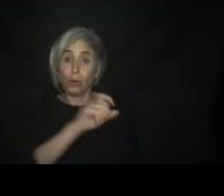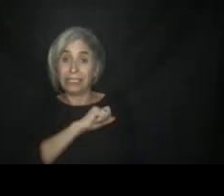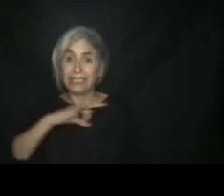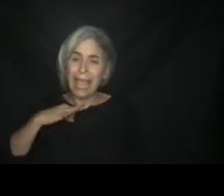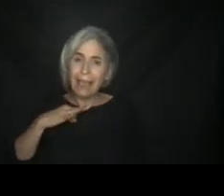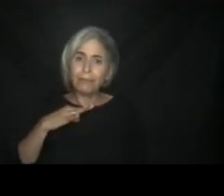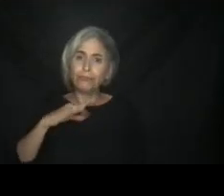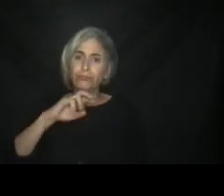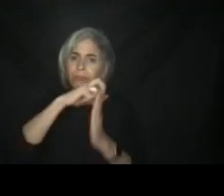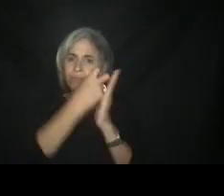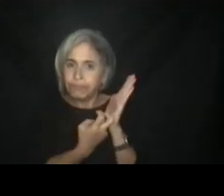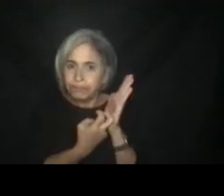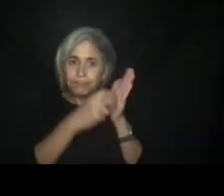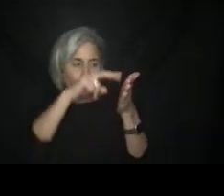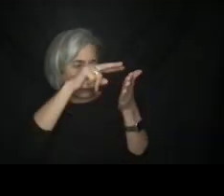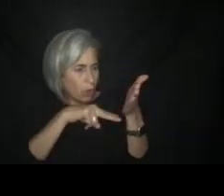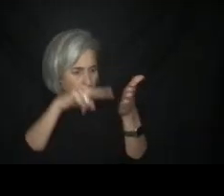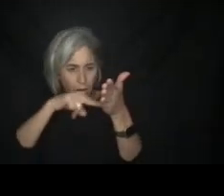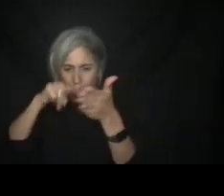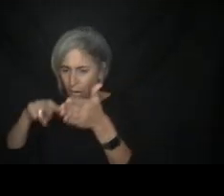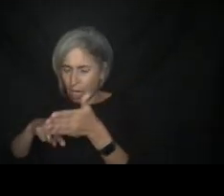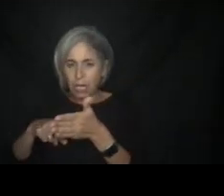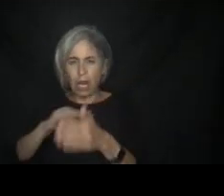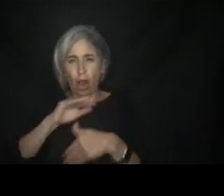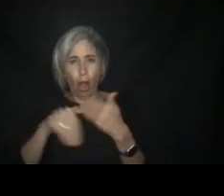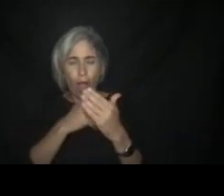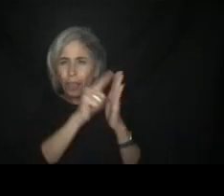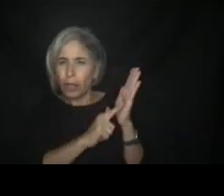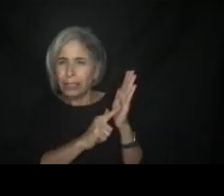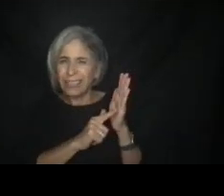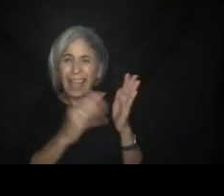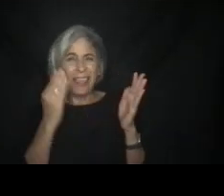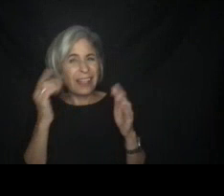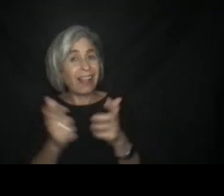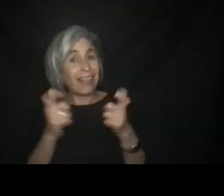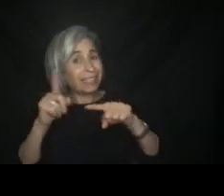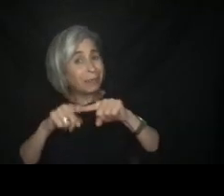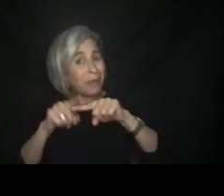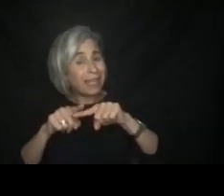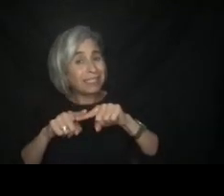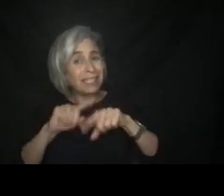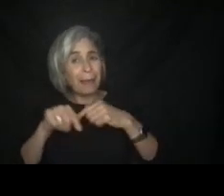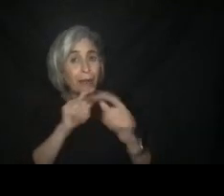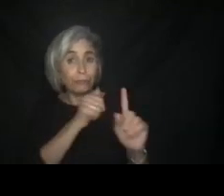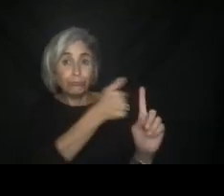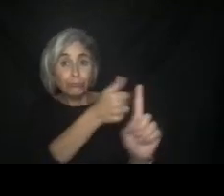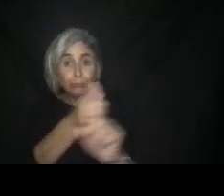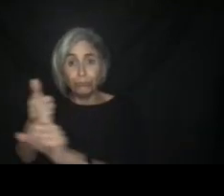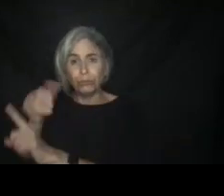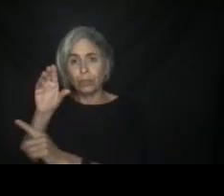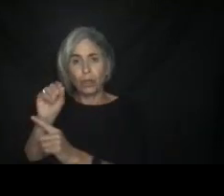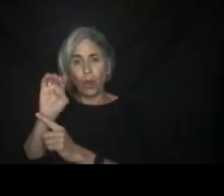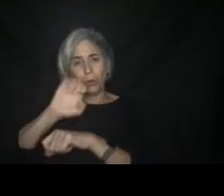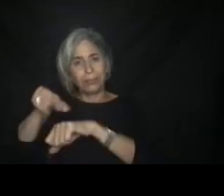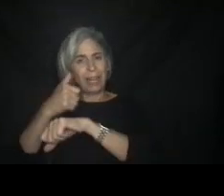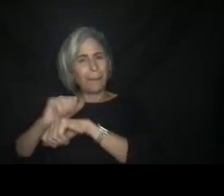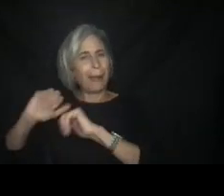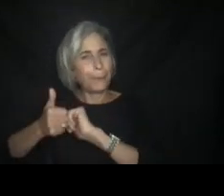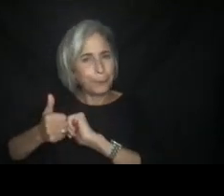realize which ordinances, because a lot of I think it will also depend on how your own code is set up. You know,